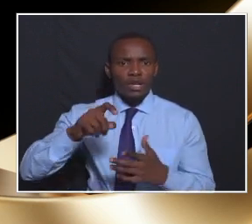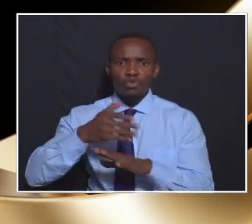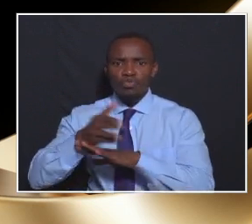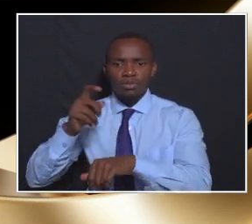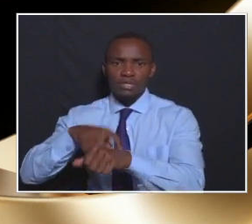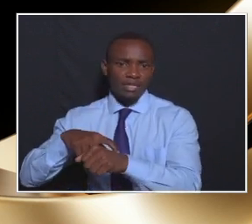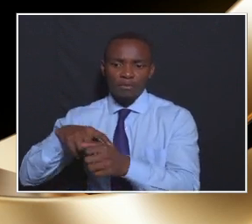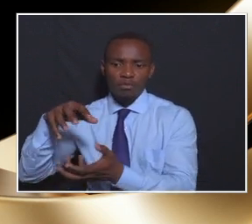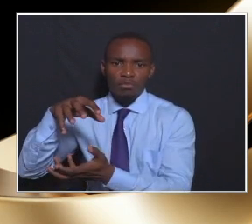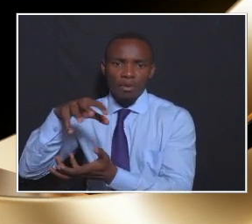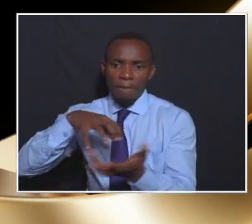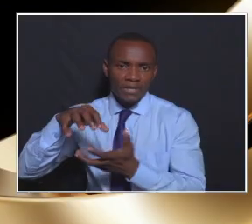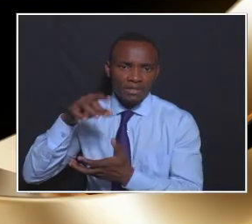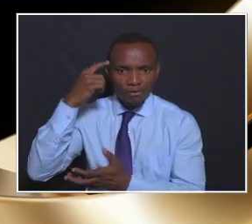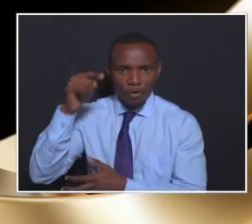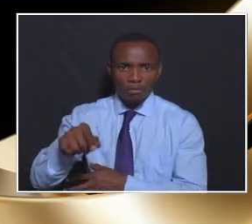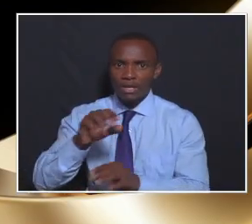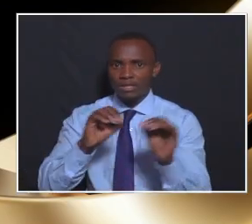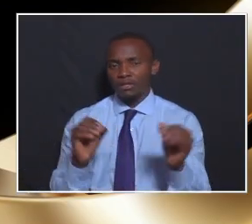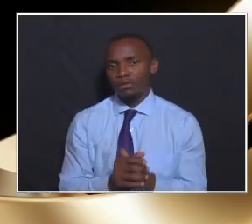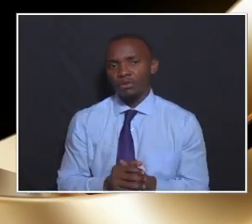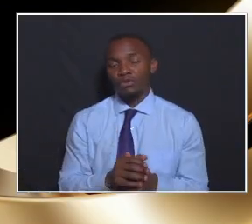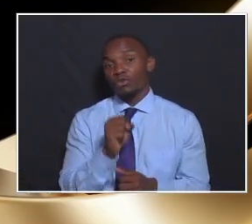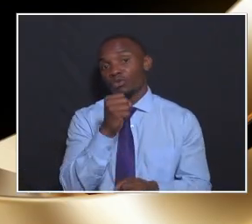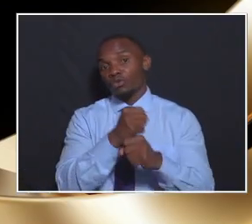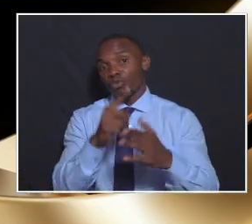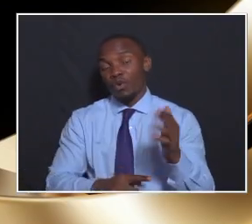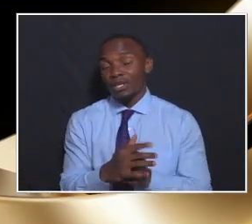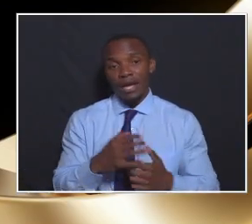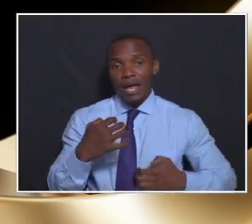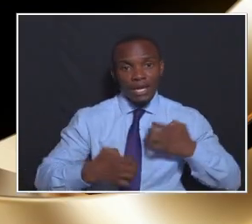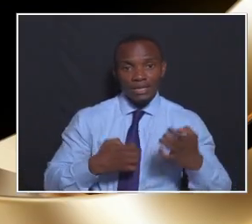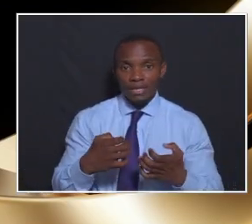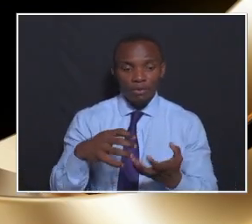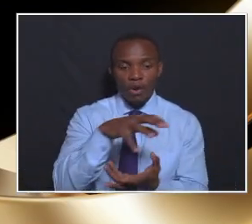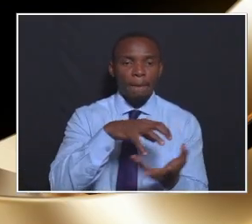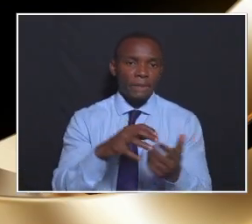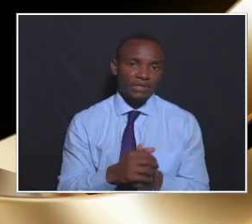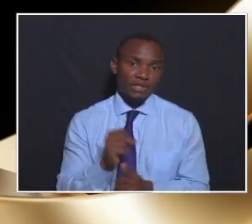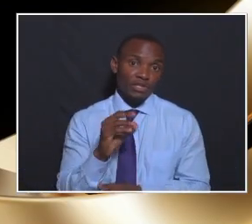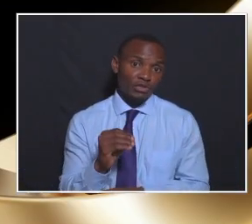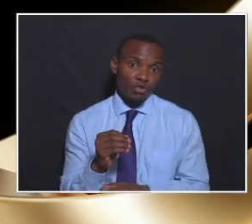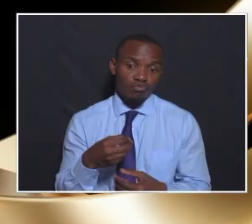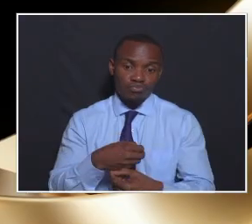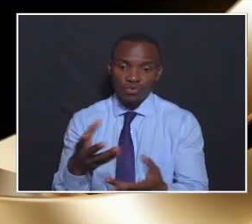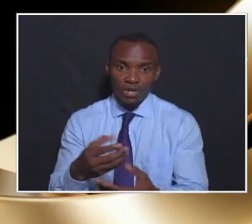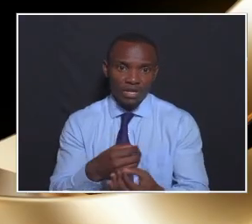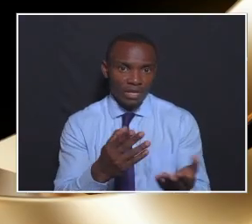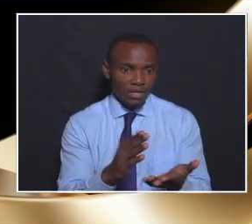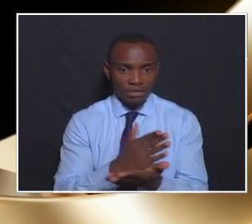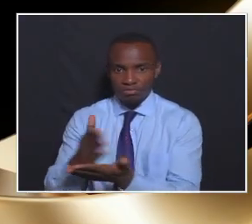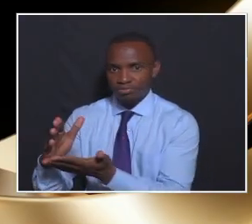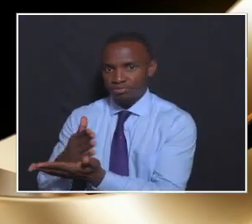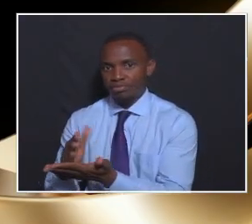only do a home entertainment mix. So distribution is very, very